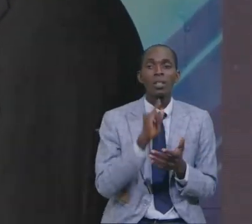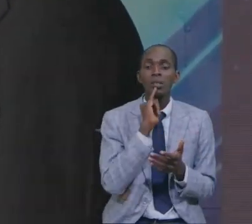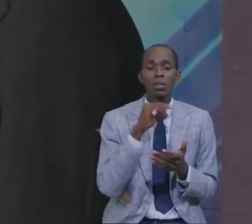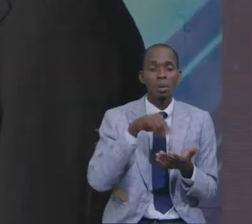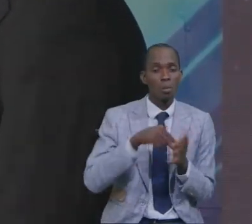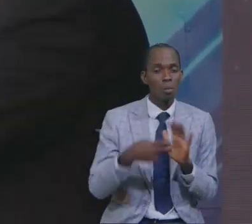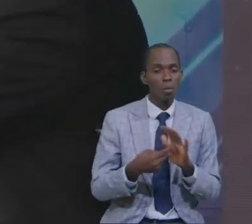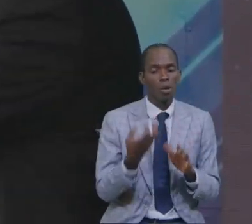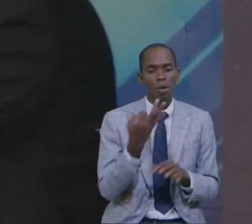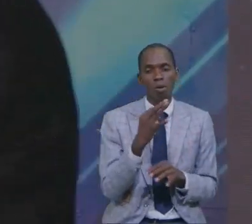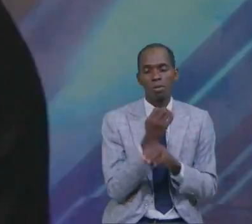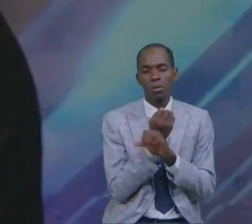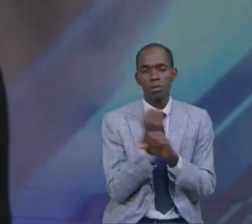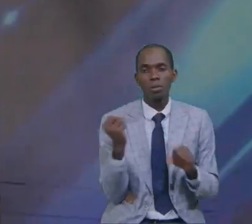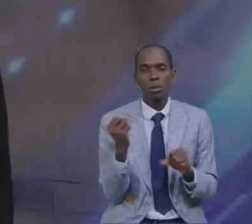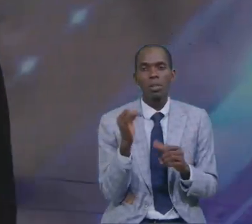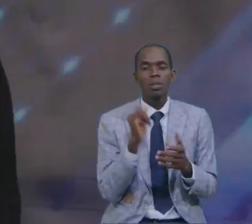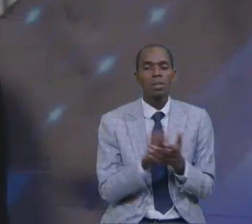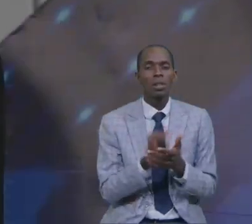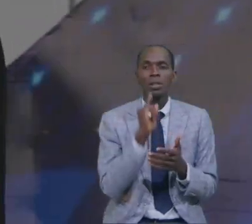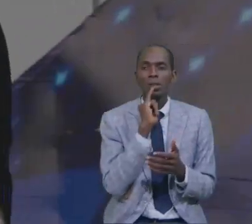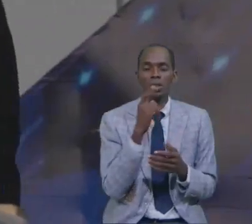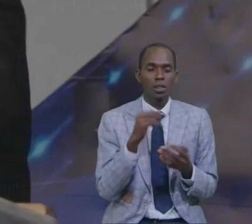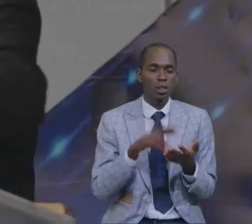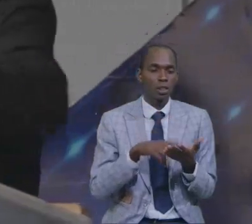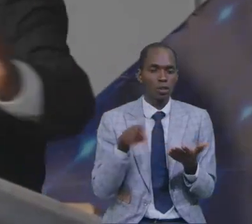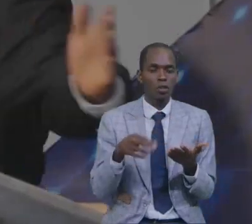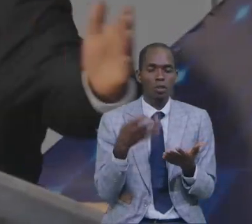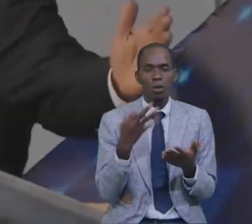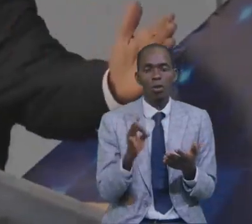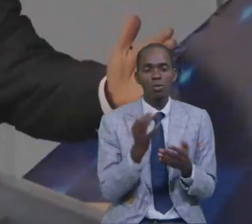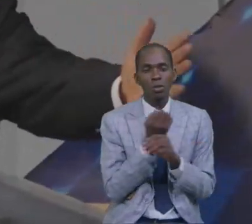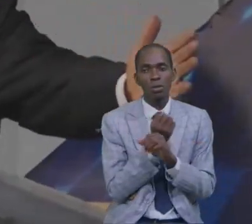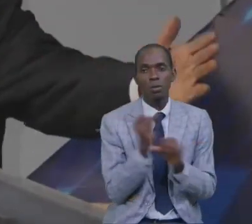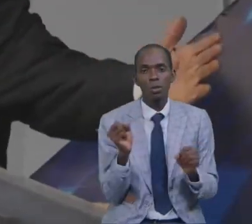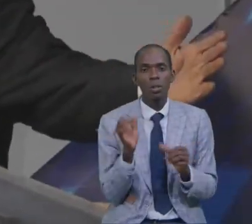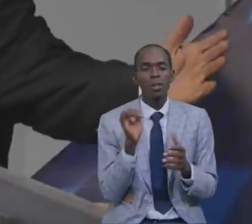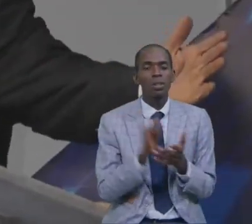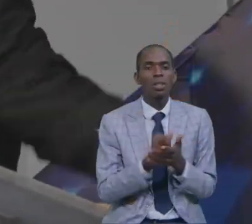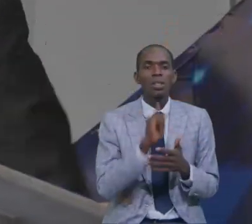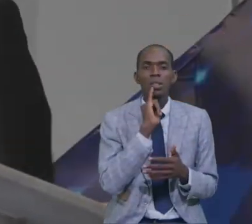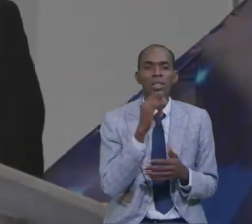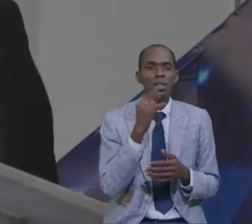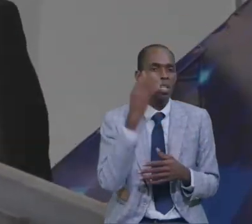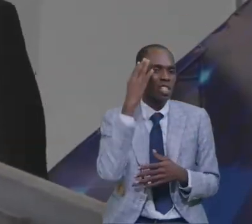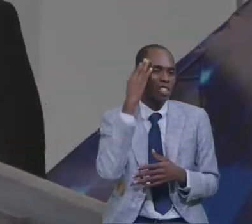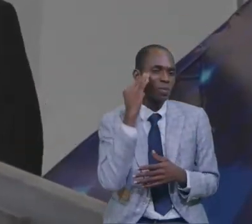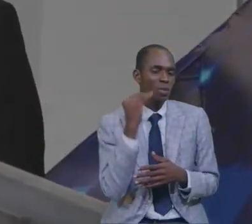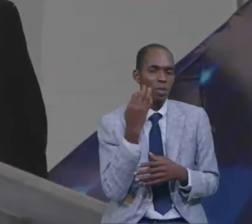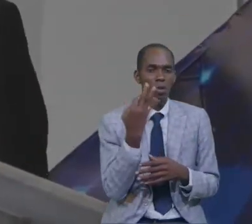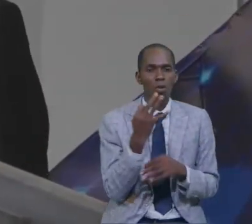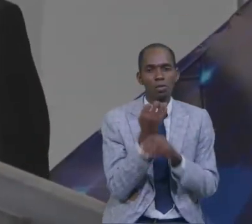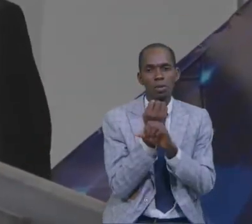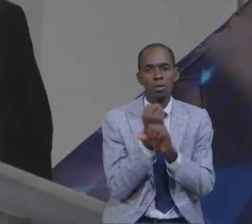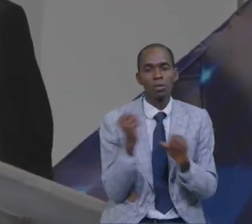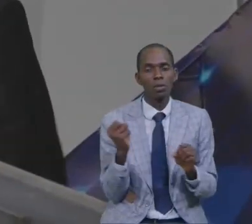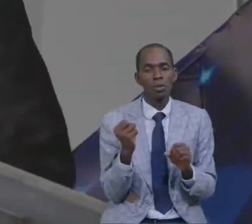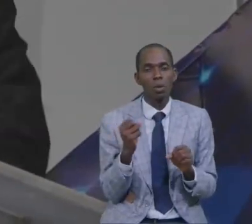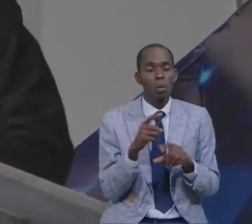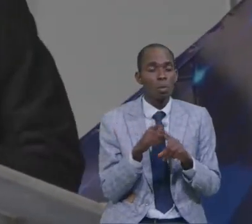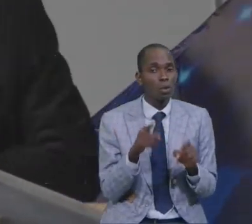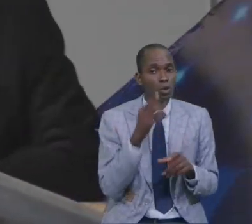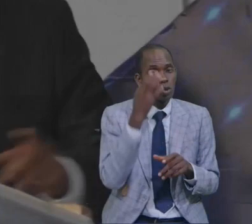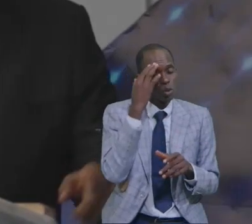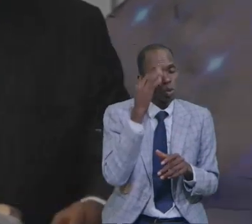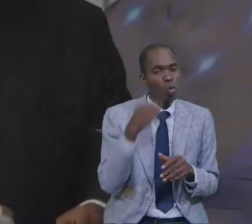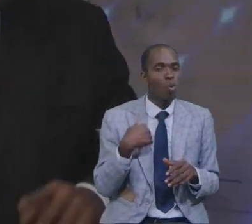of salvation. But you know, we want to live in the fullness of Christ by faith.